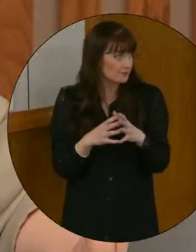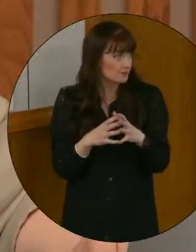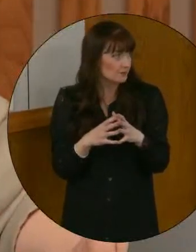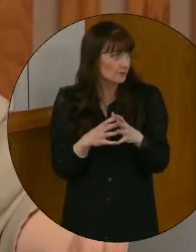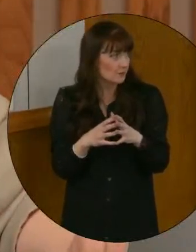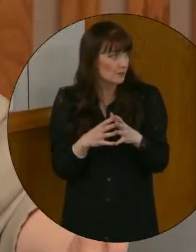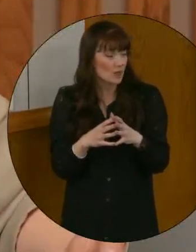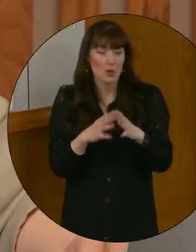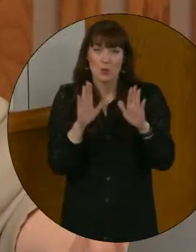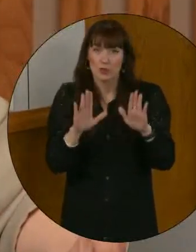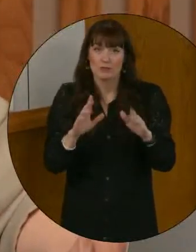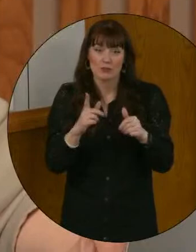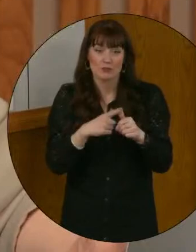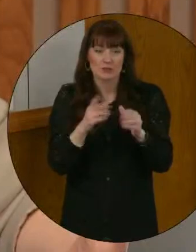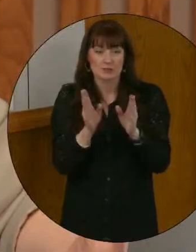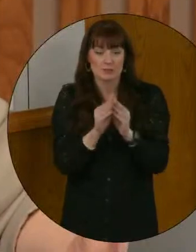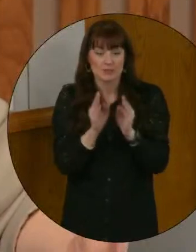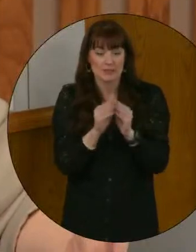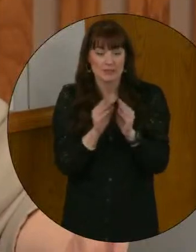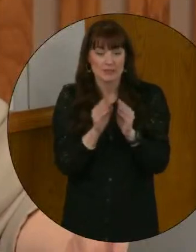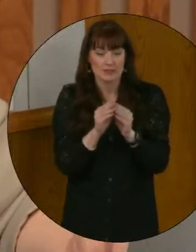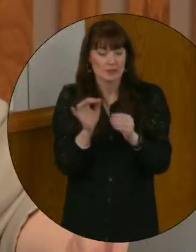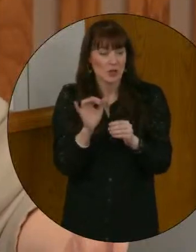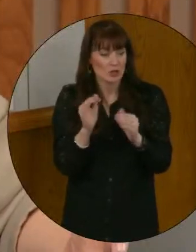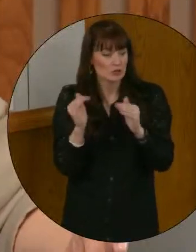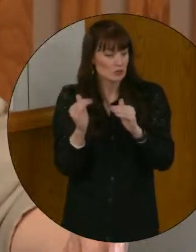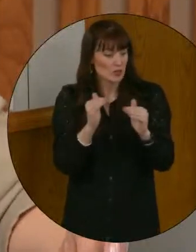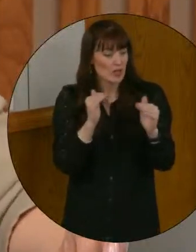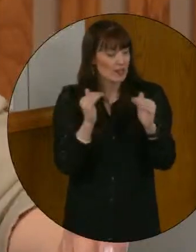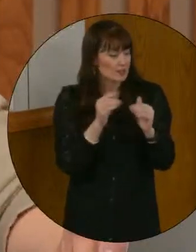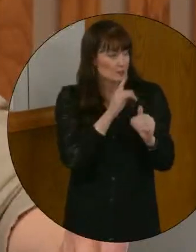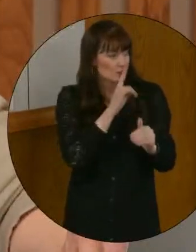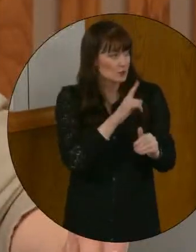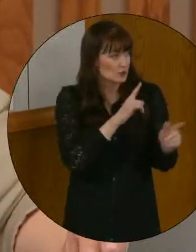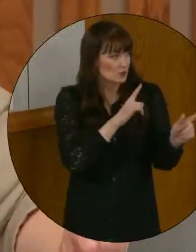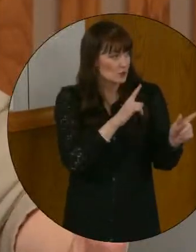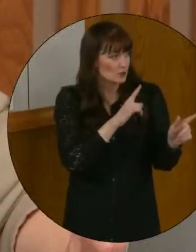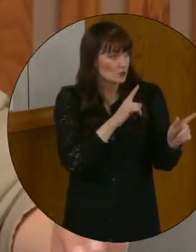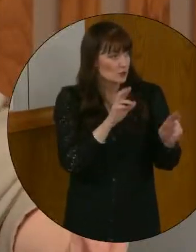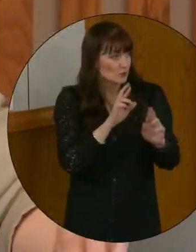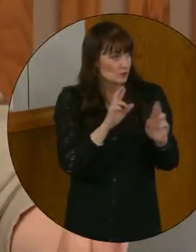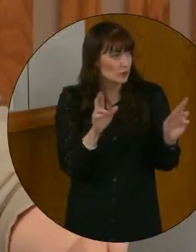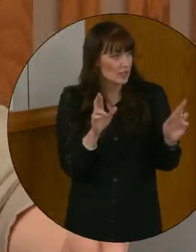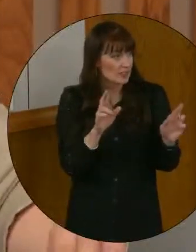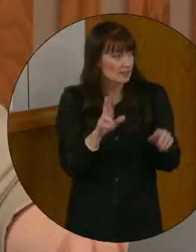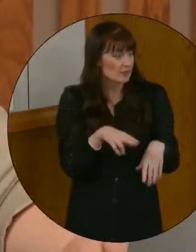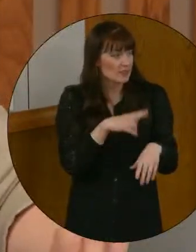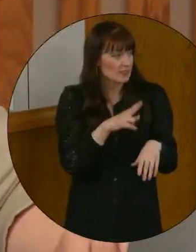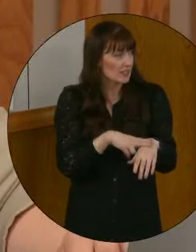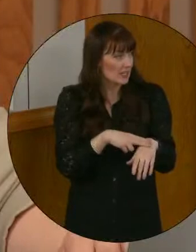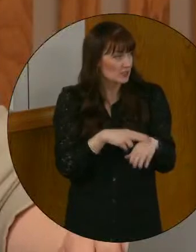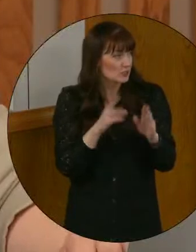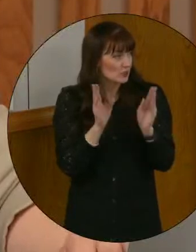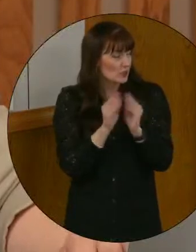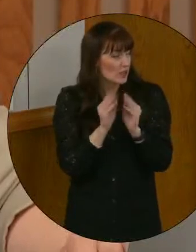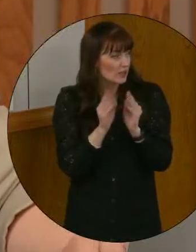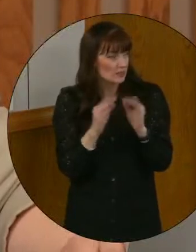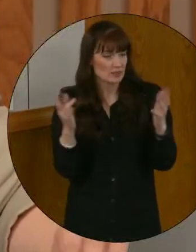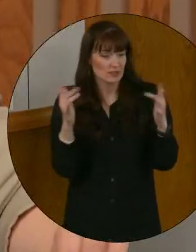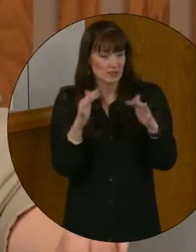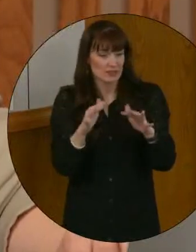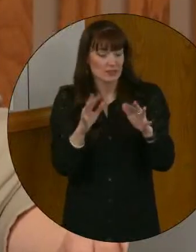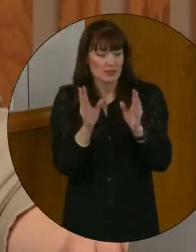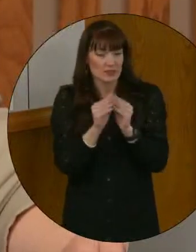great first meeting. Also, colleagues, please be prepared for the conference, the actual national conference that's taking place in